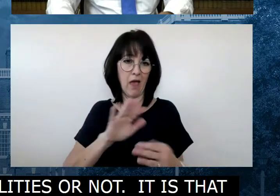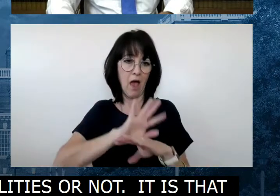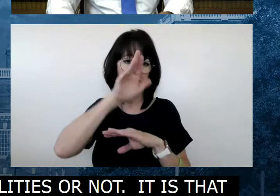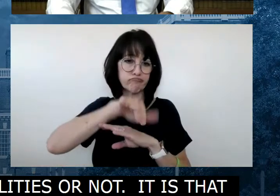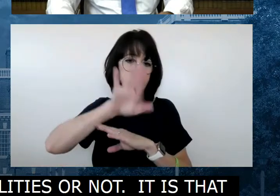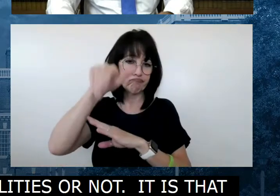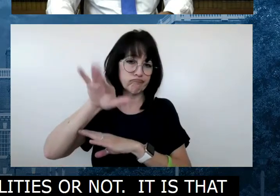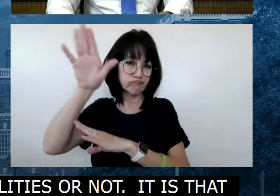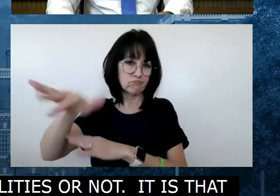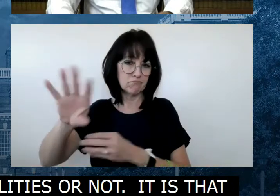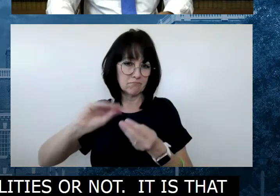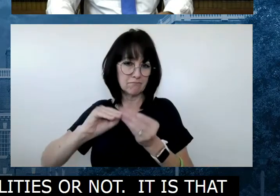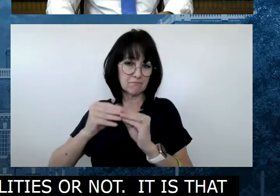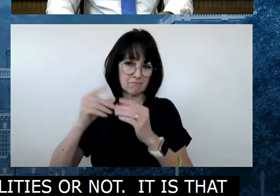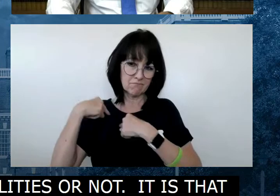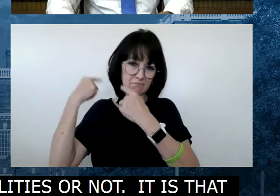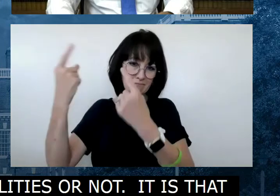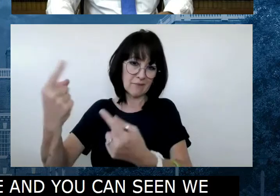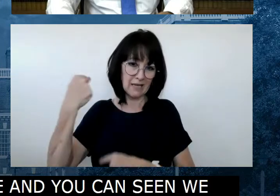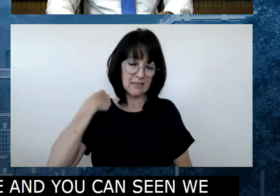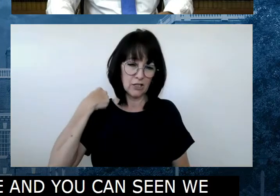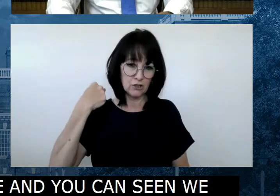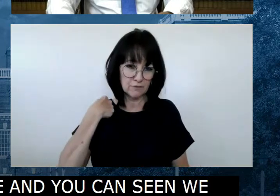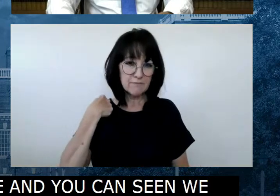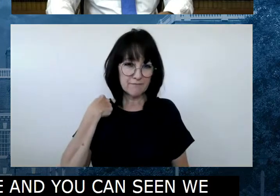lost almost 17,000 lives,